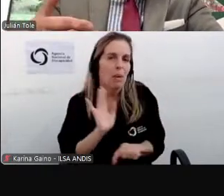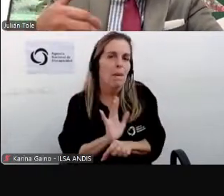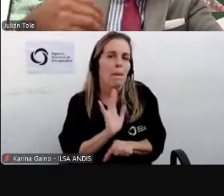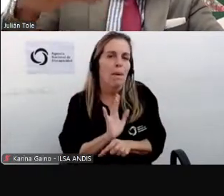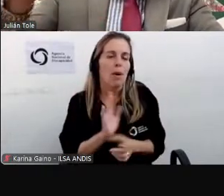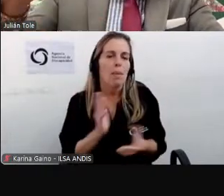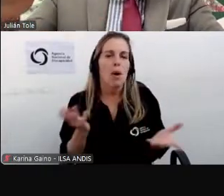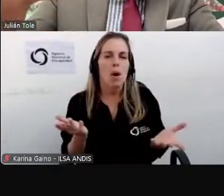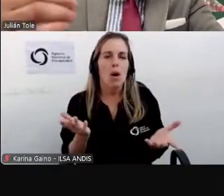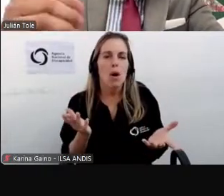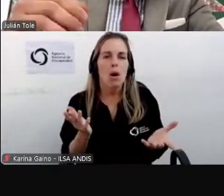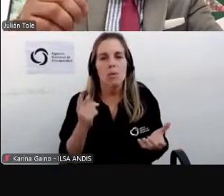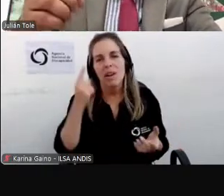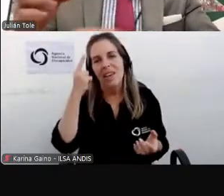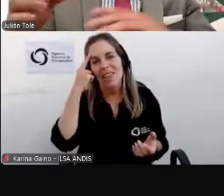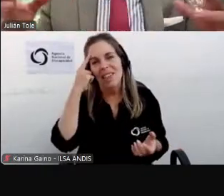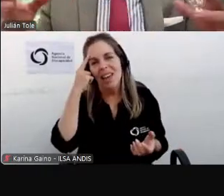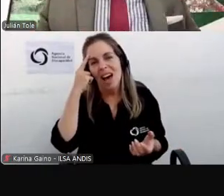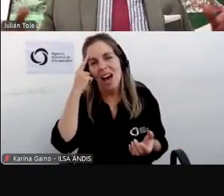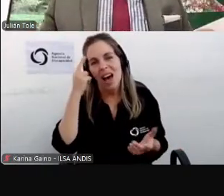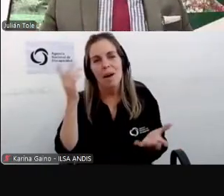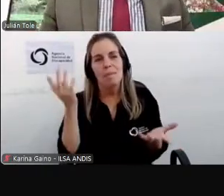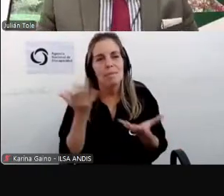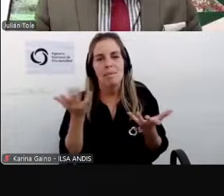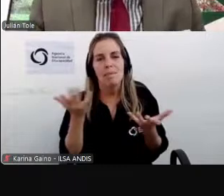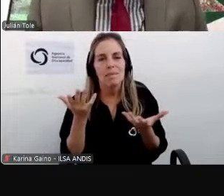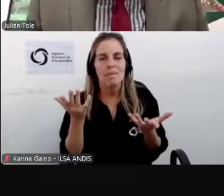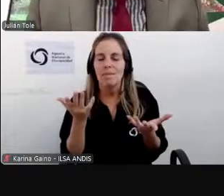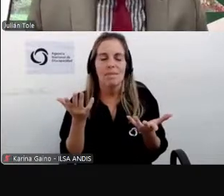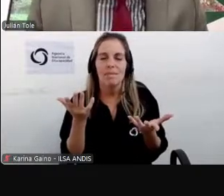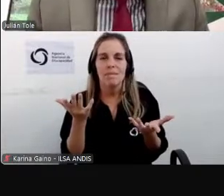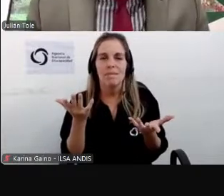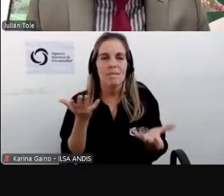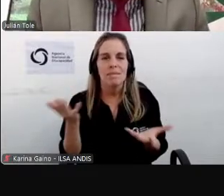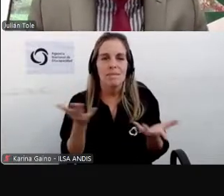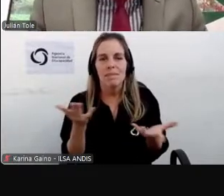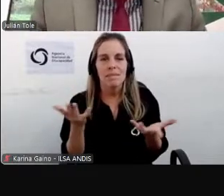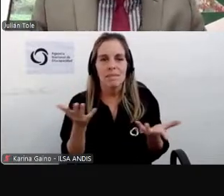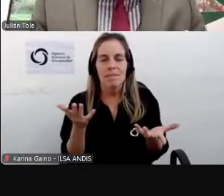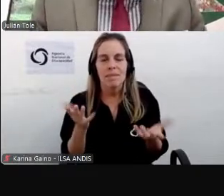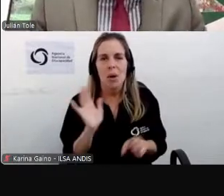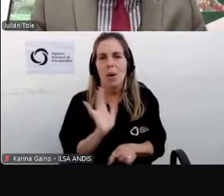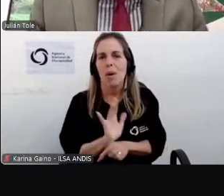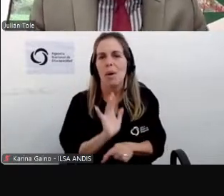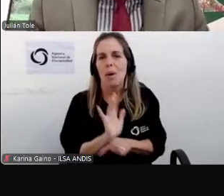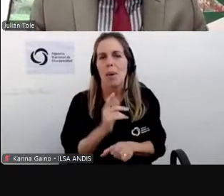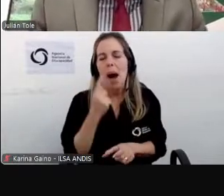many companies are addressing this notion